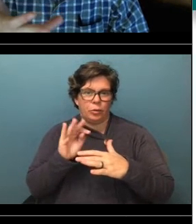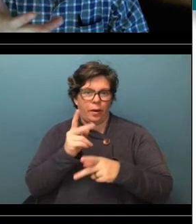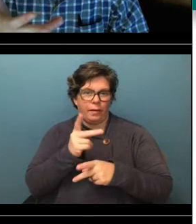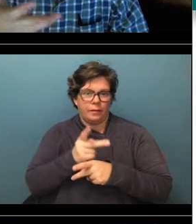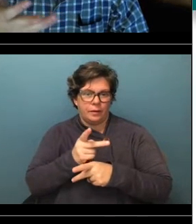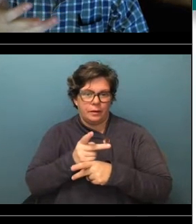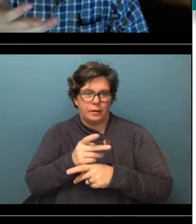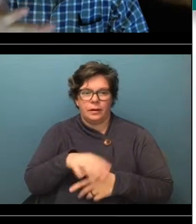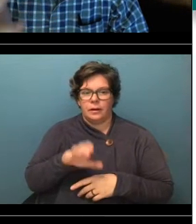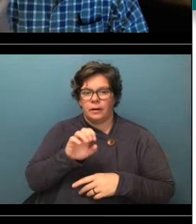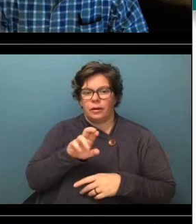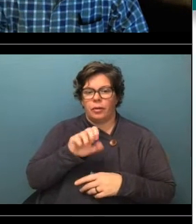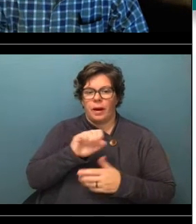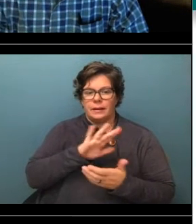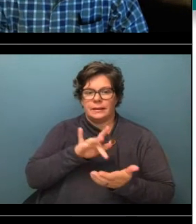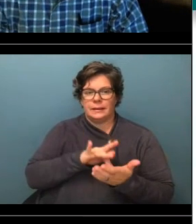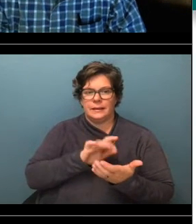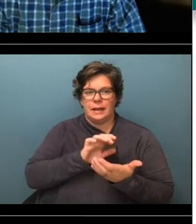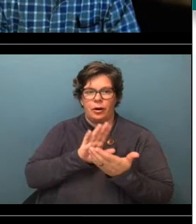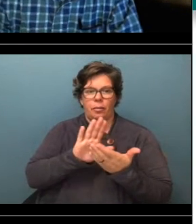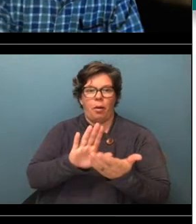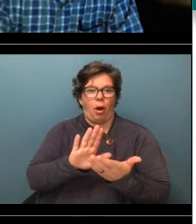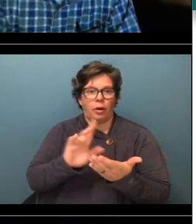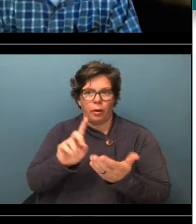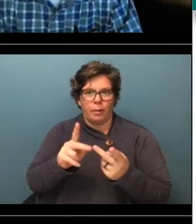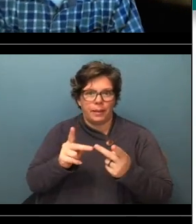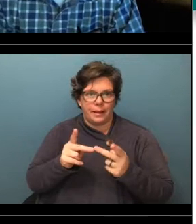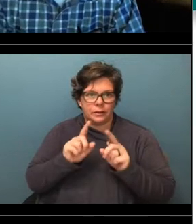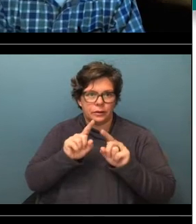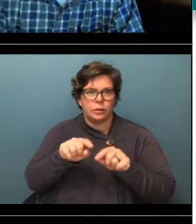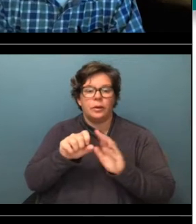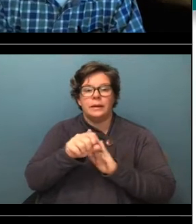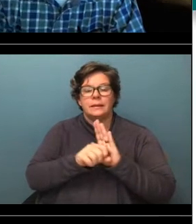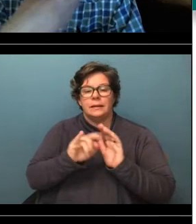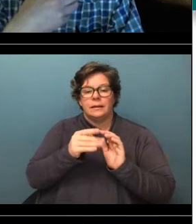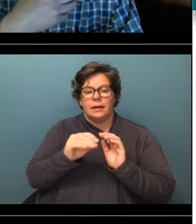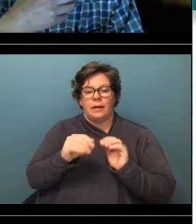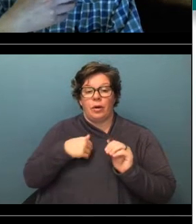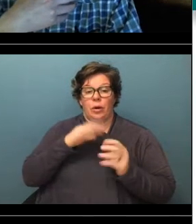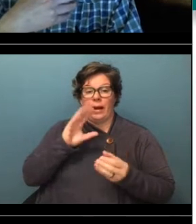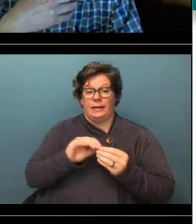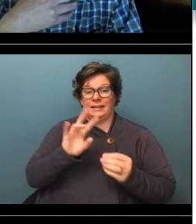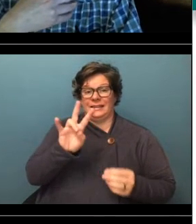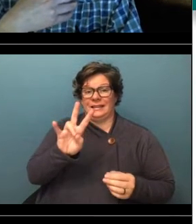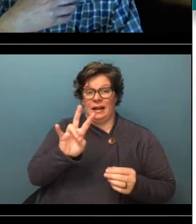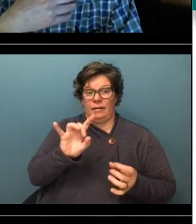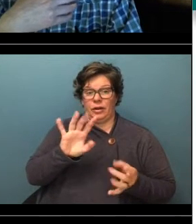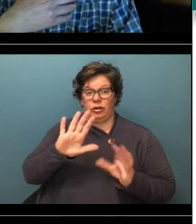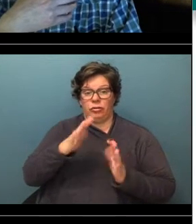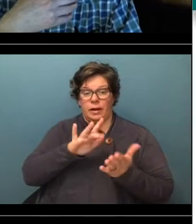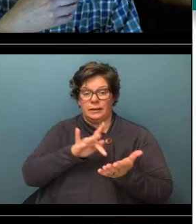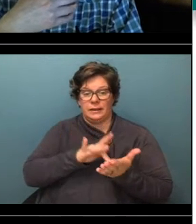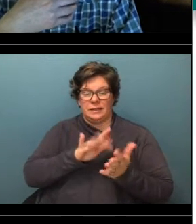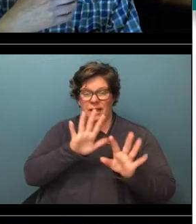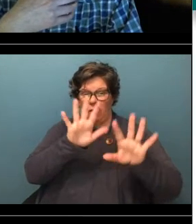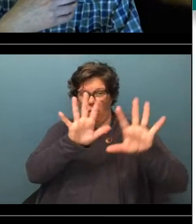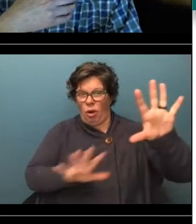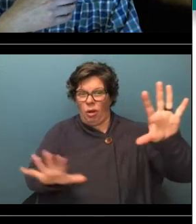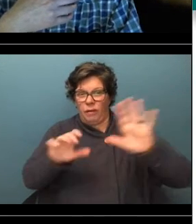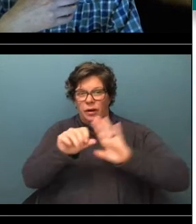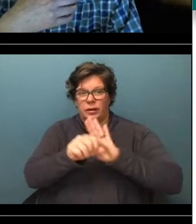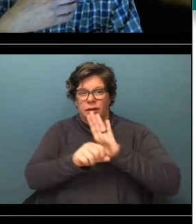center model that is somewhere to go. The state of Idaho currently has 7 crisis centers spread out across the state.